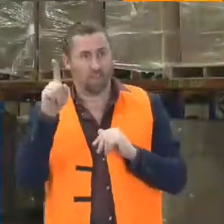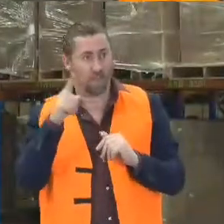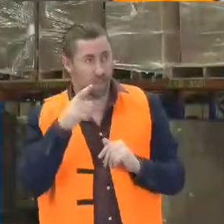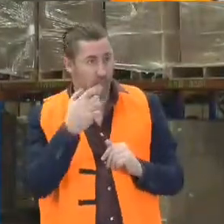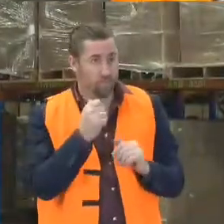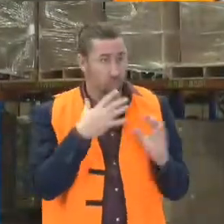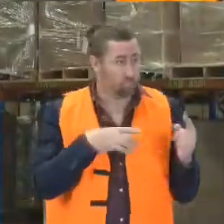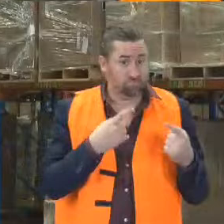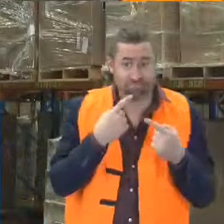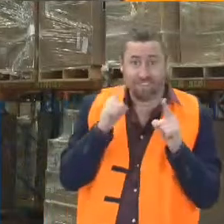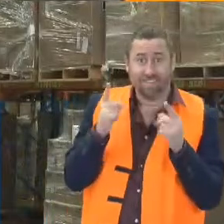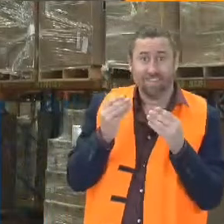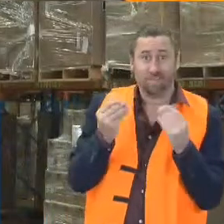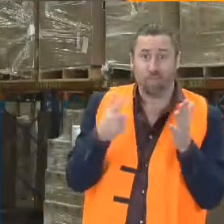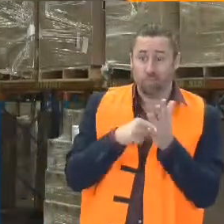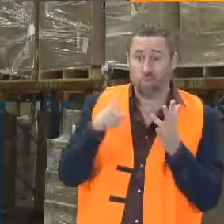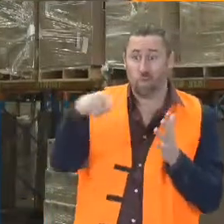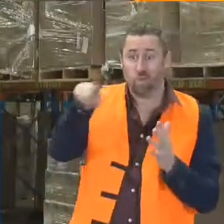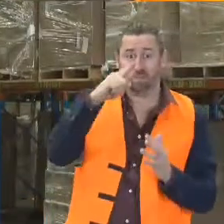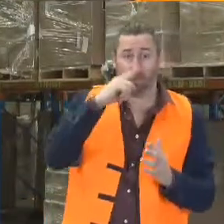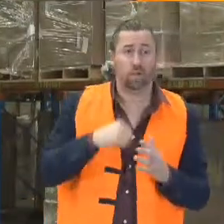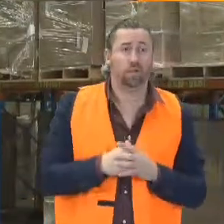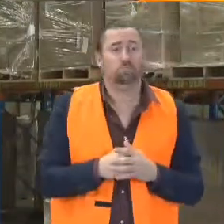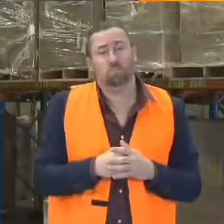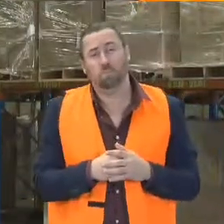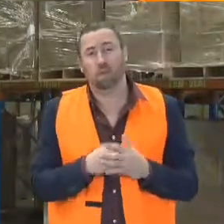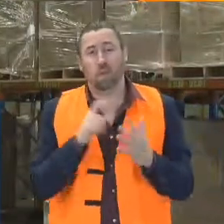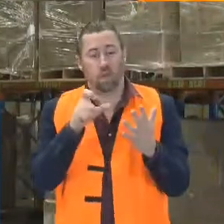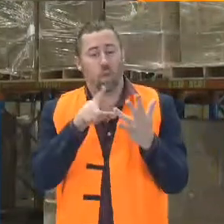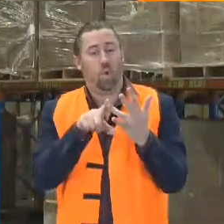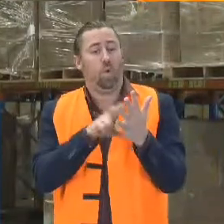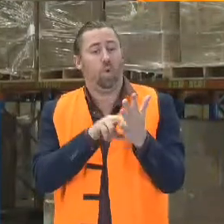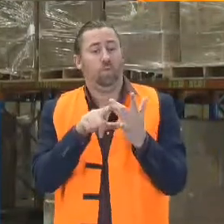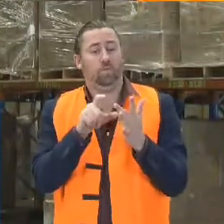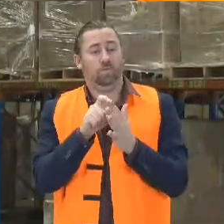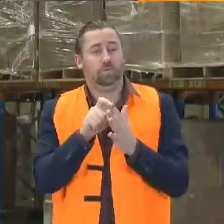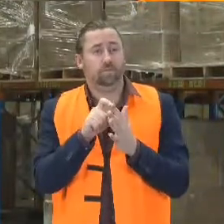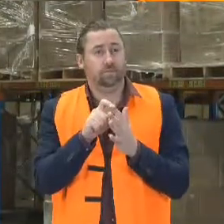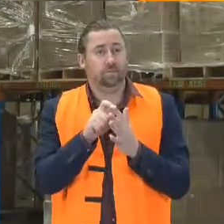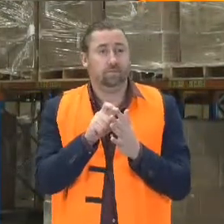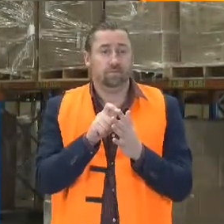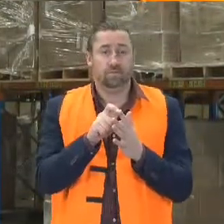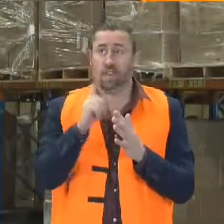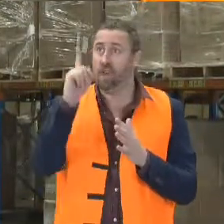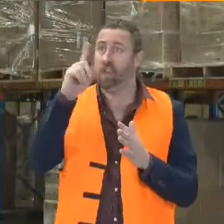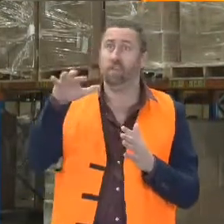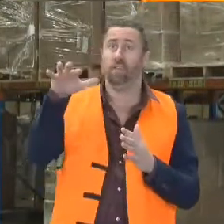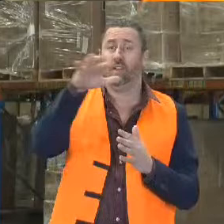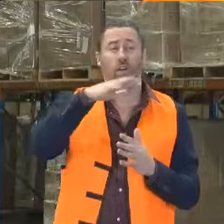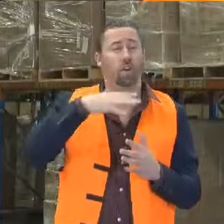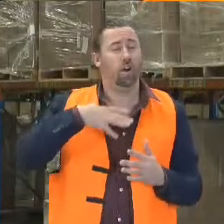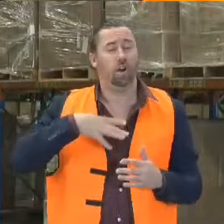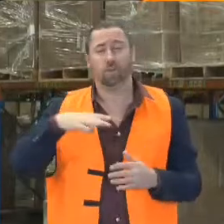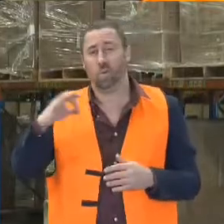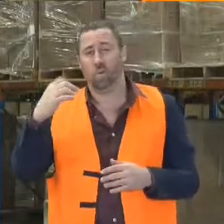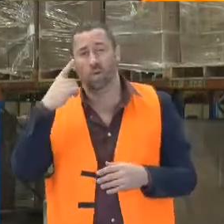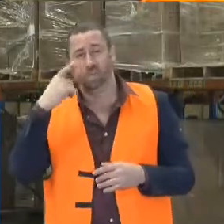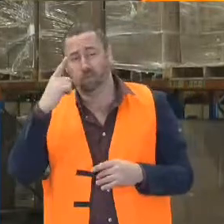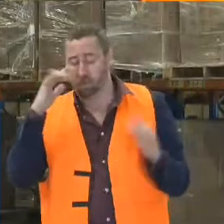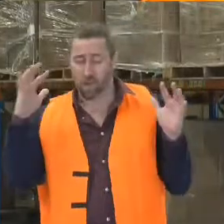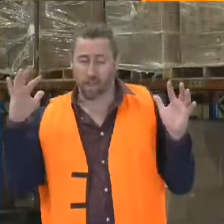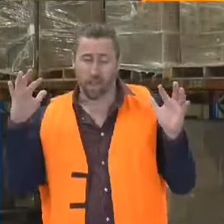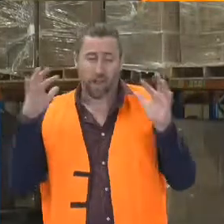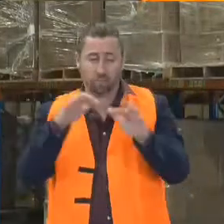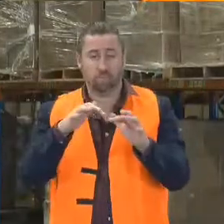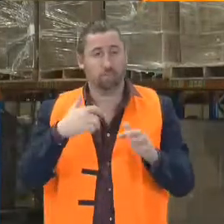Yeah, so look, during COVID, we don't want to see large gatherings of people. We've made